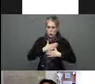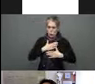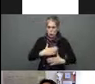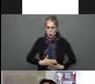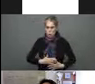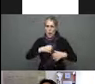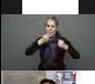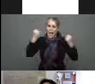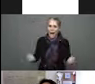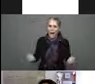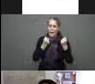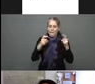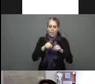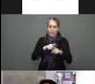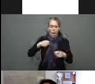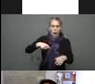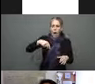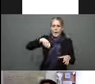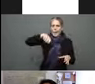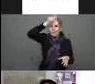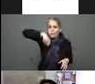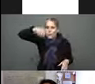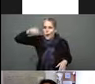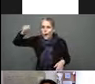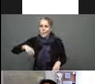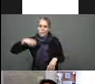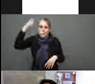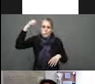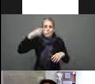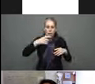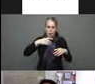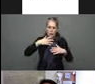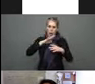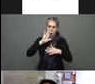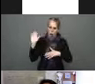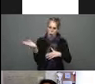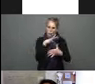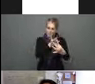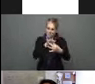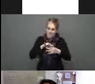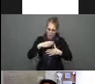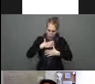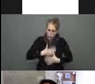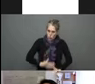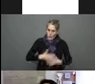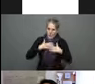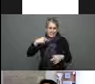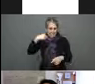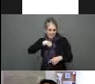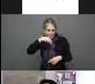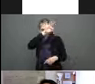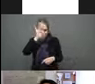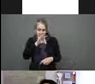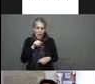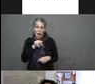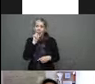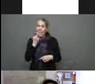or a human doing something with them and how, so how do you kind of refine or nuance? What is this bias actually about? So